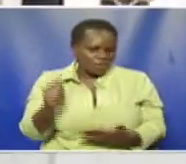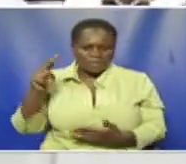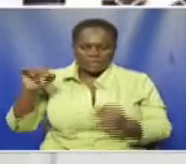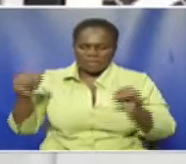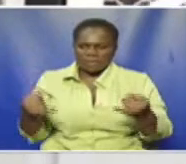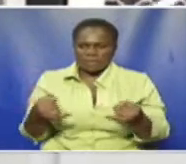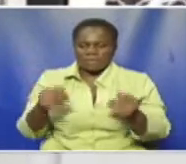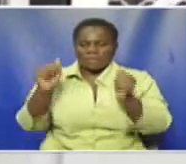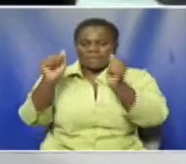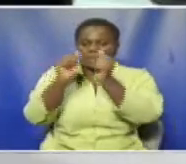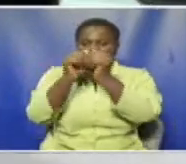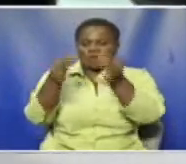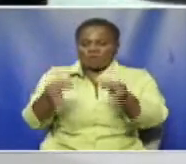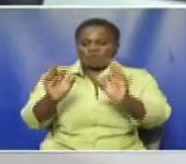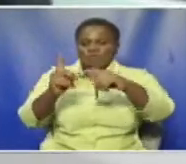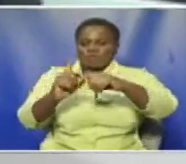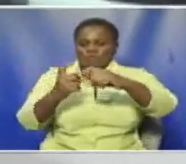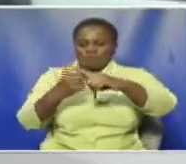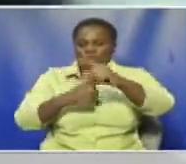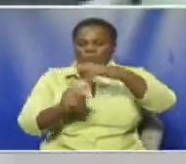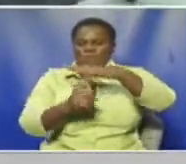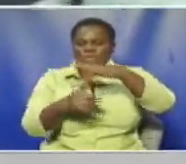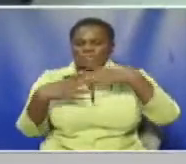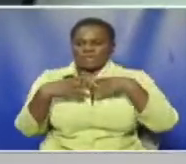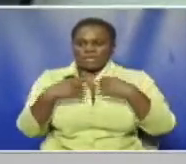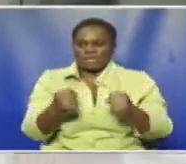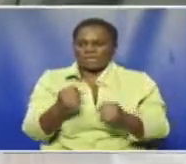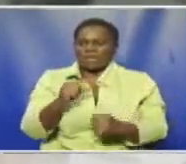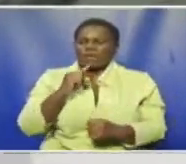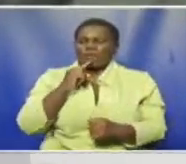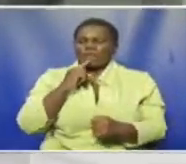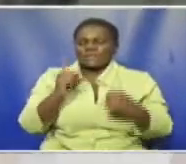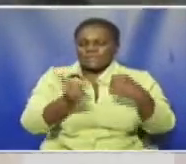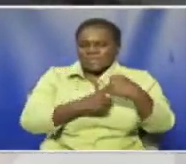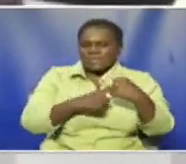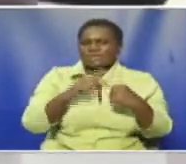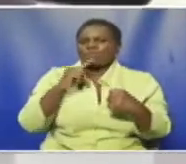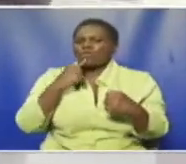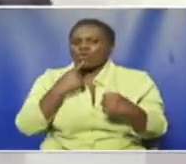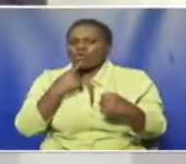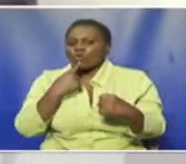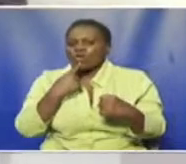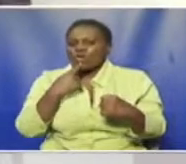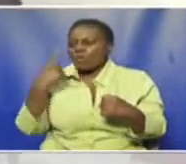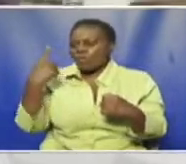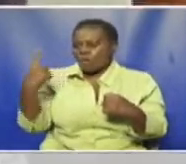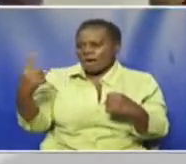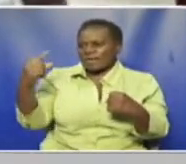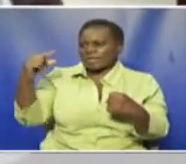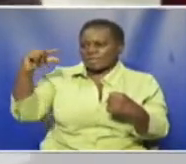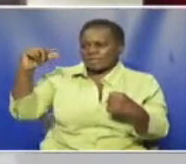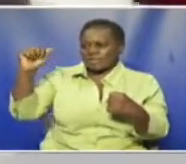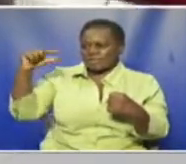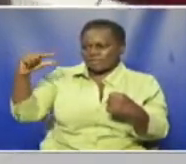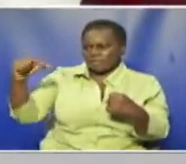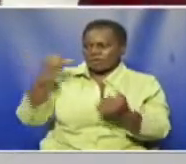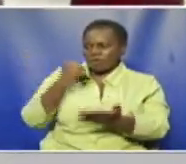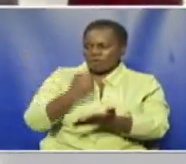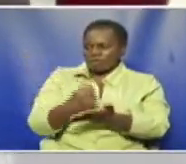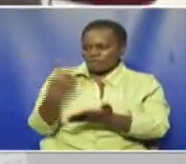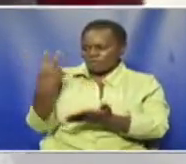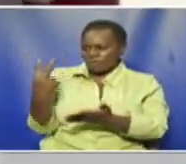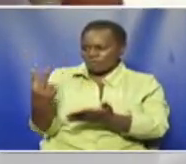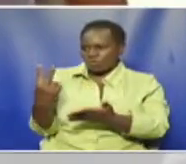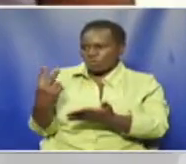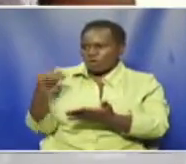that 10 officers from the Ministry of Health, 6 from the Moi Teaching and Referral Hospital, 1 from the Attorney General's office and 2